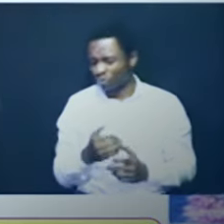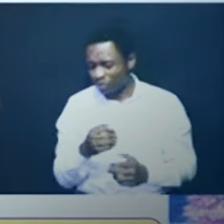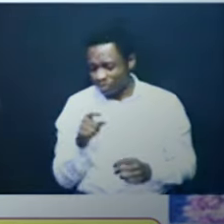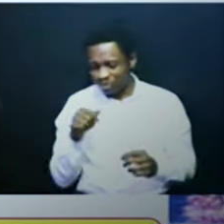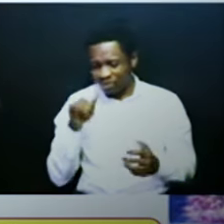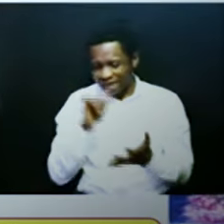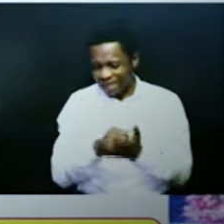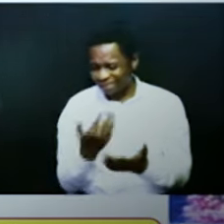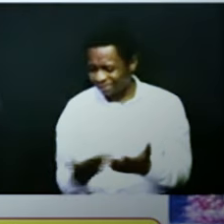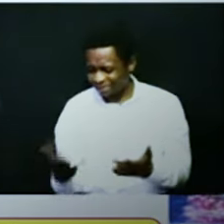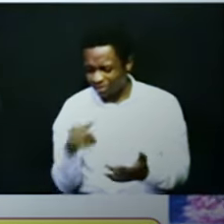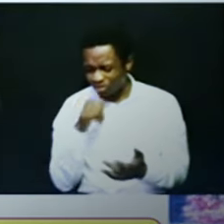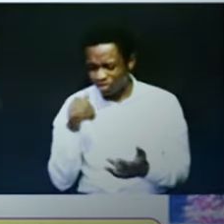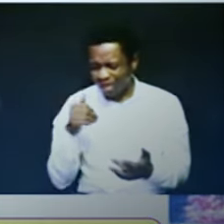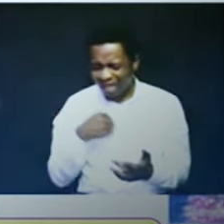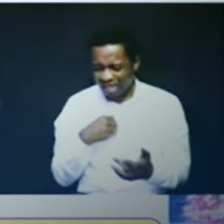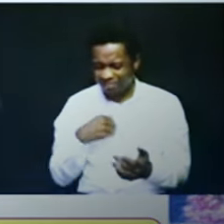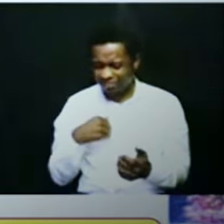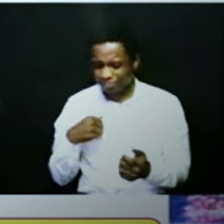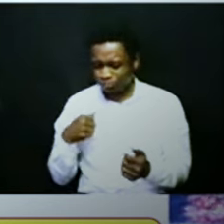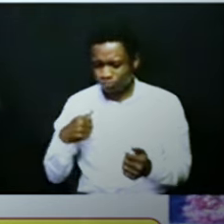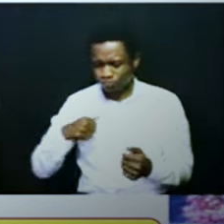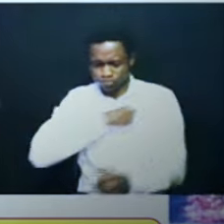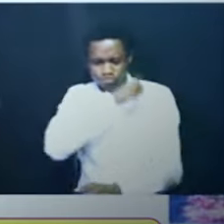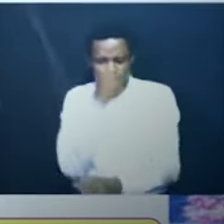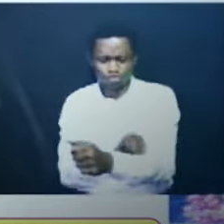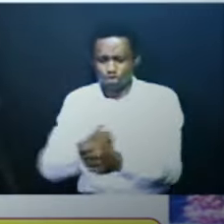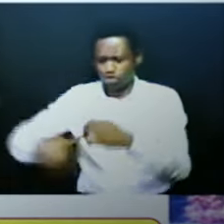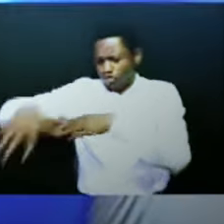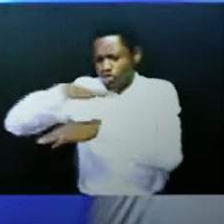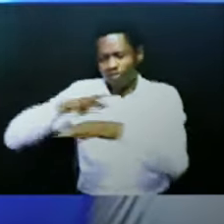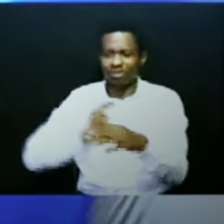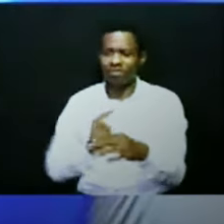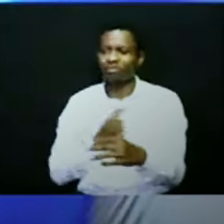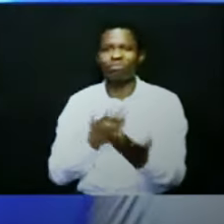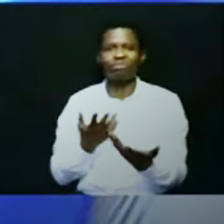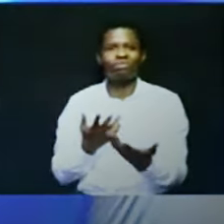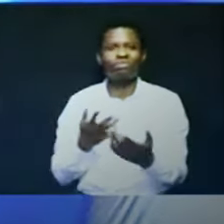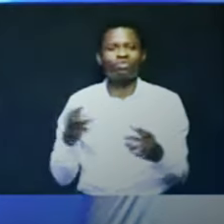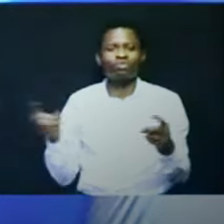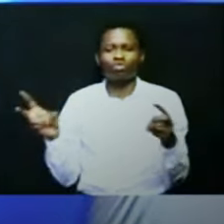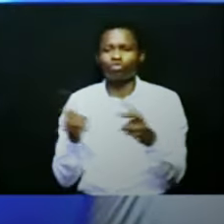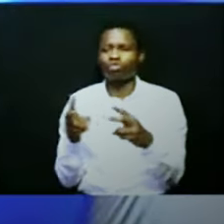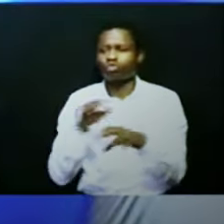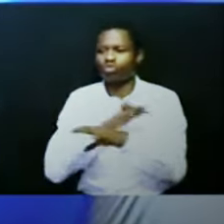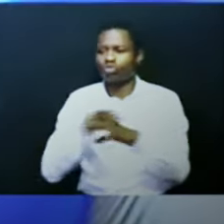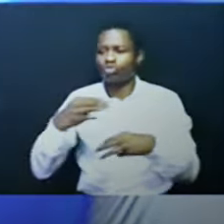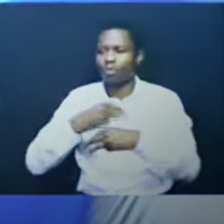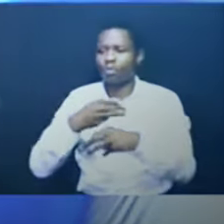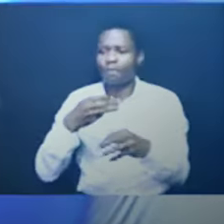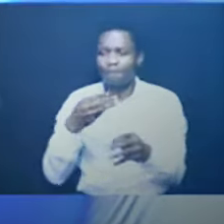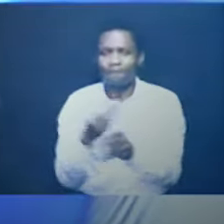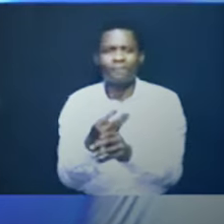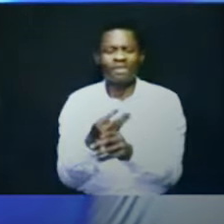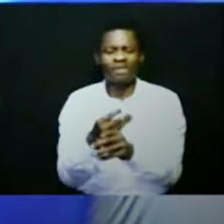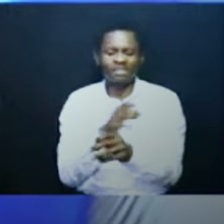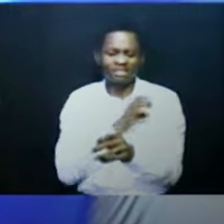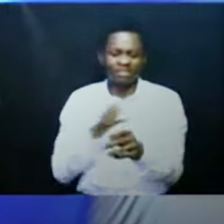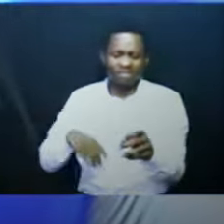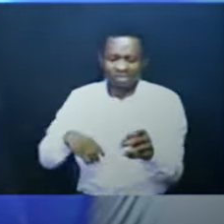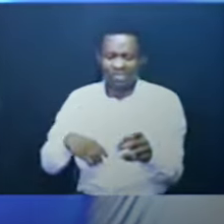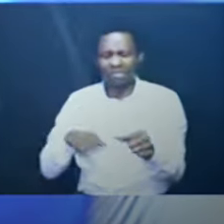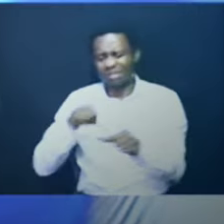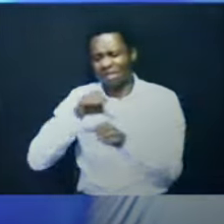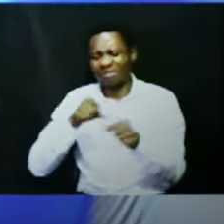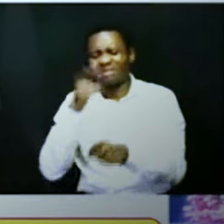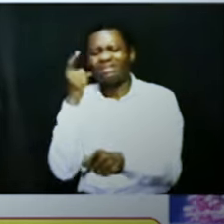us. San no ma wey and say say enya yensu tumi. We shouldn't reduce Christianity to anointing oils. And say say yema Christo sum edani bribi te